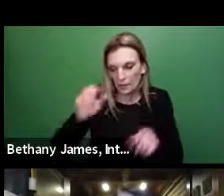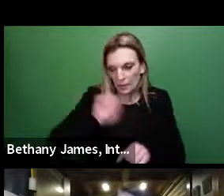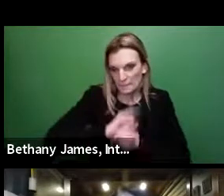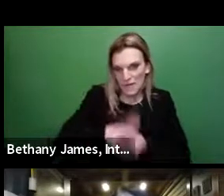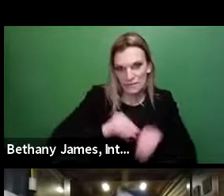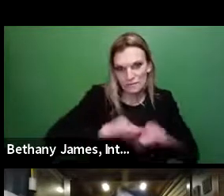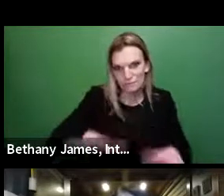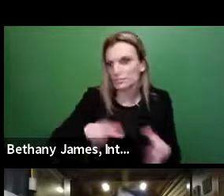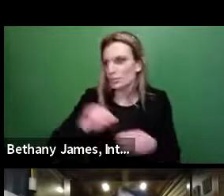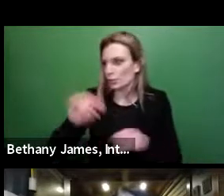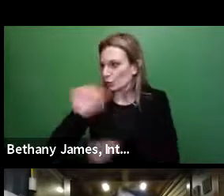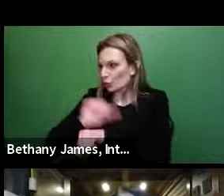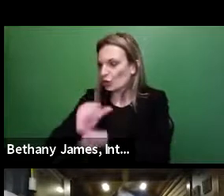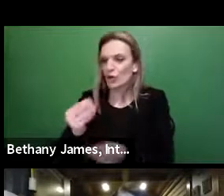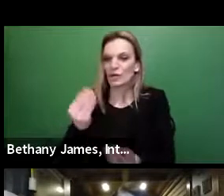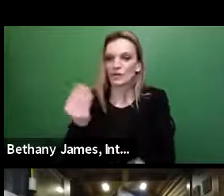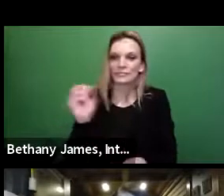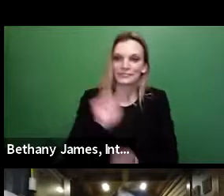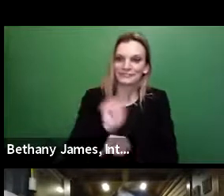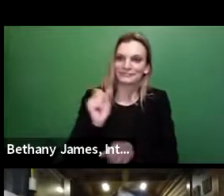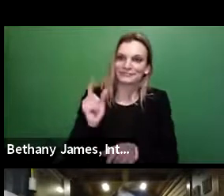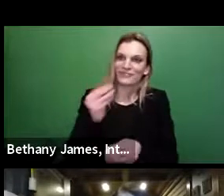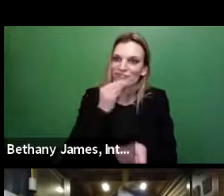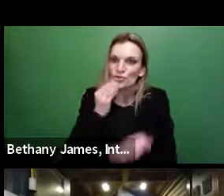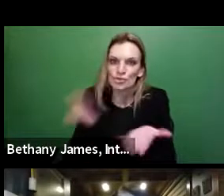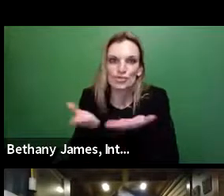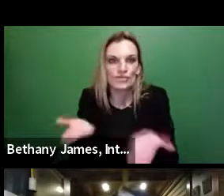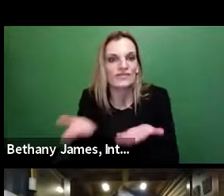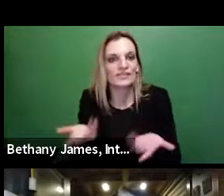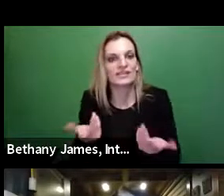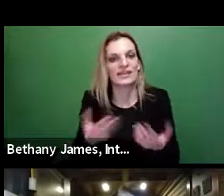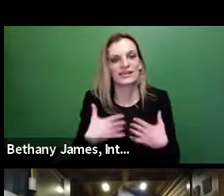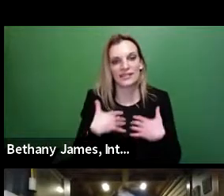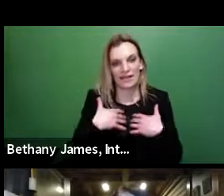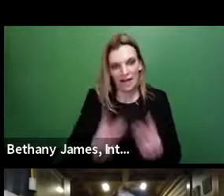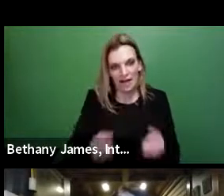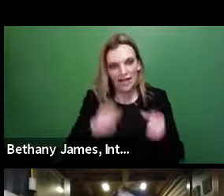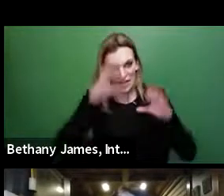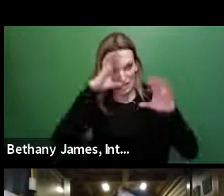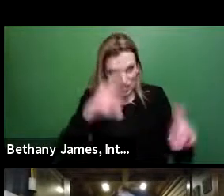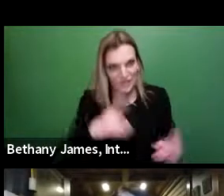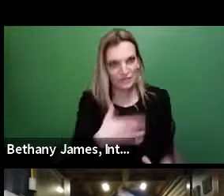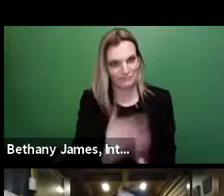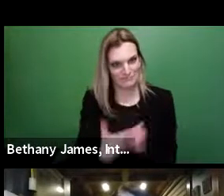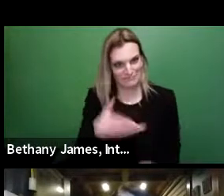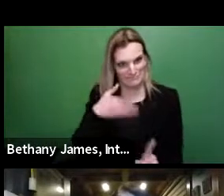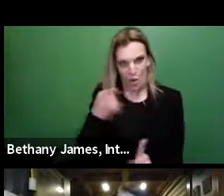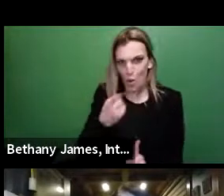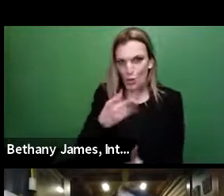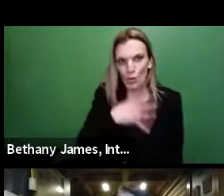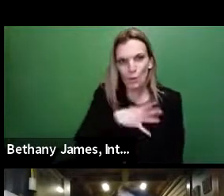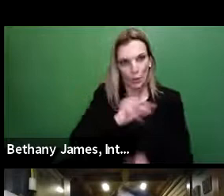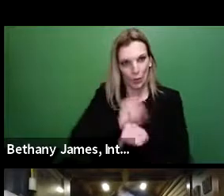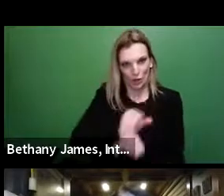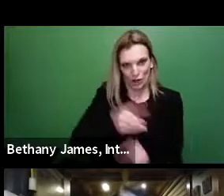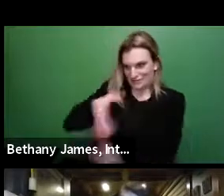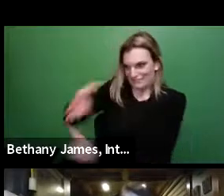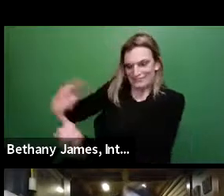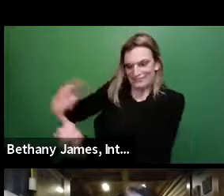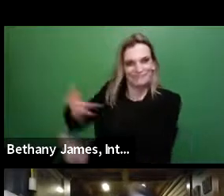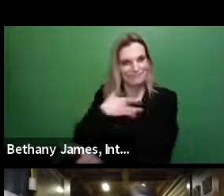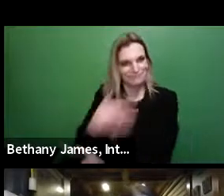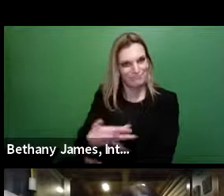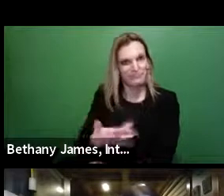around accommodation and food services, education and health services. We're down a lot of jobs for women